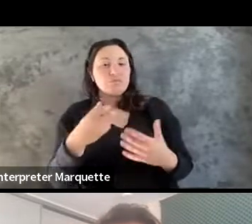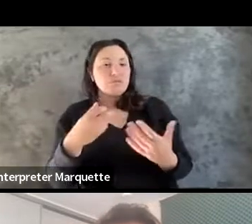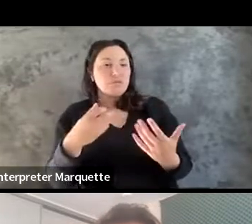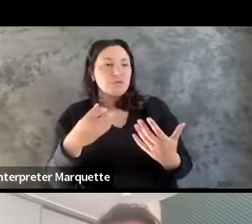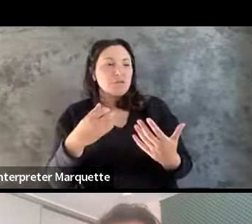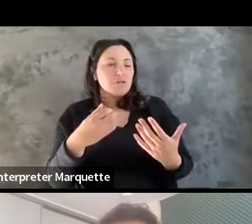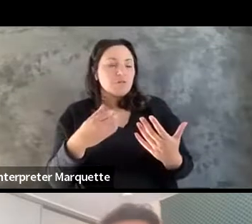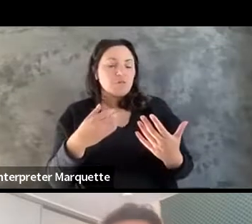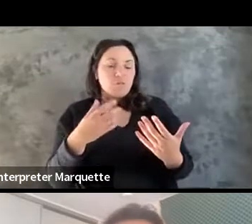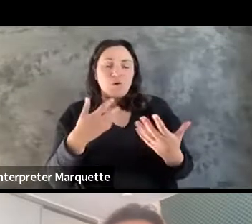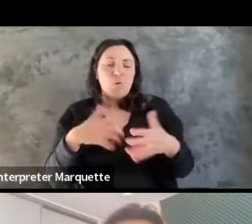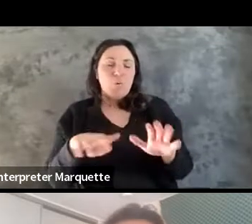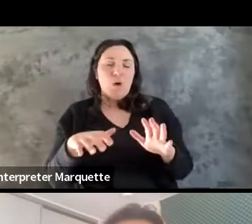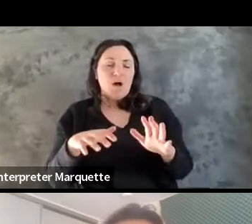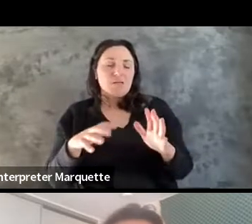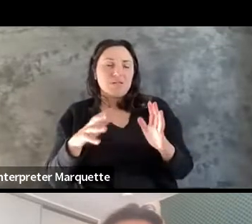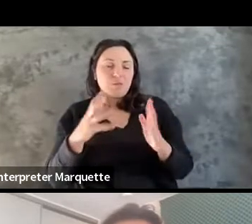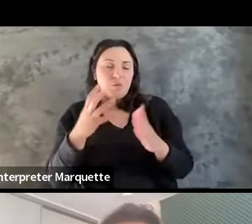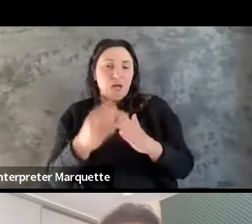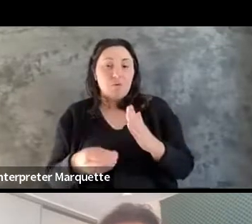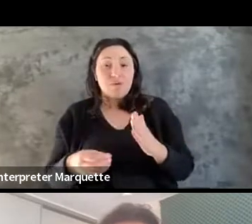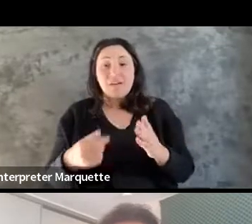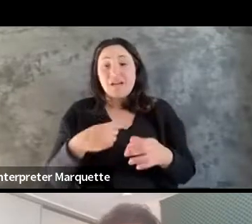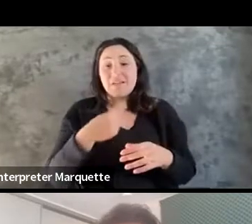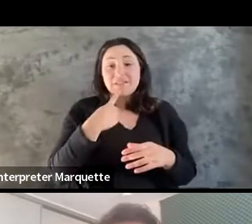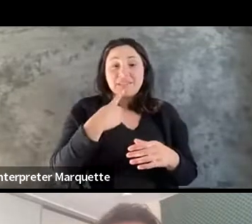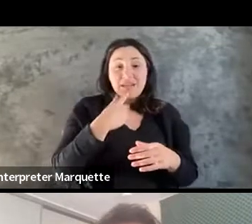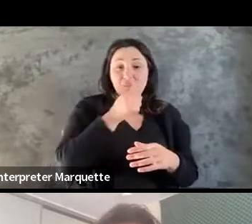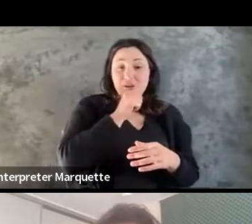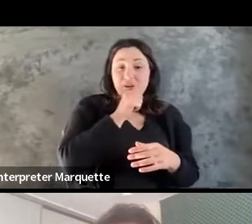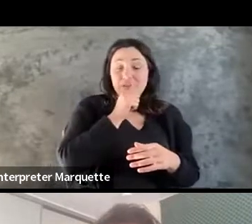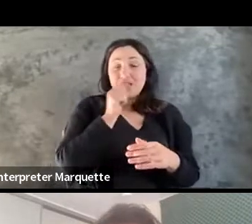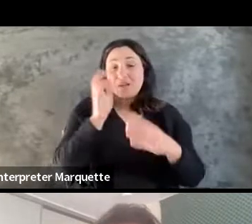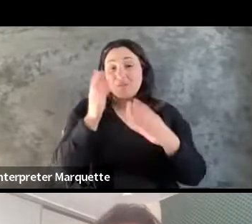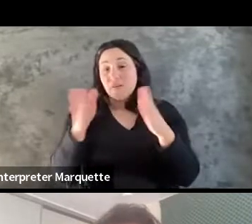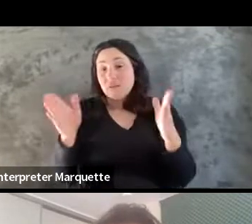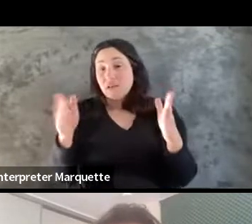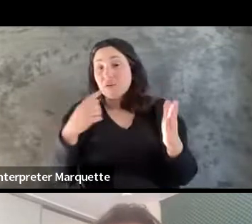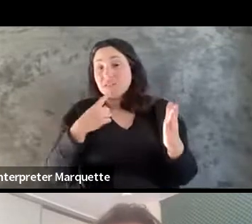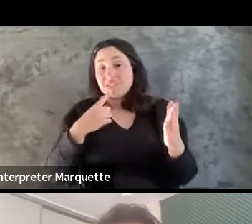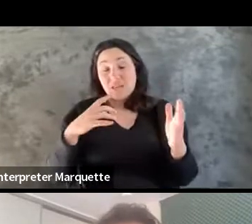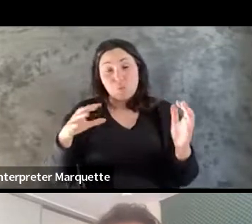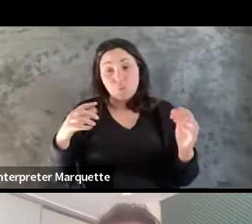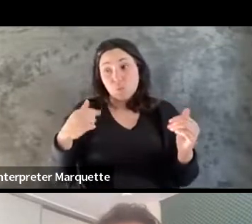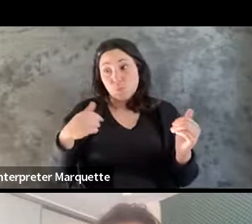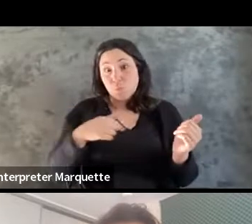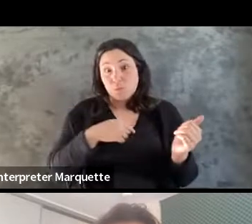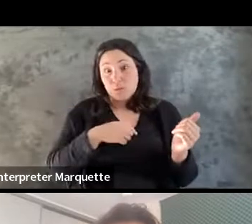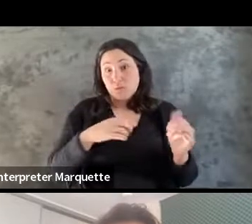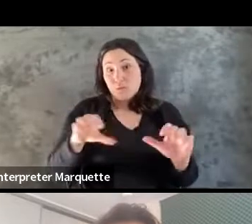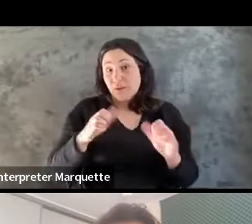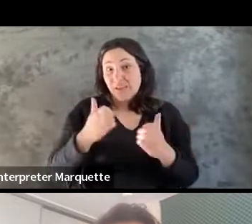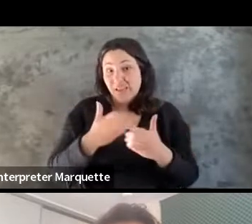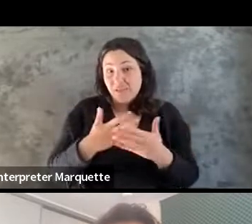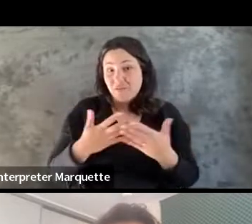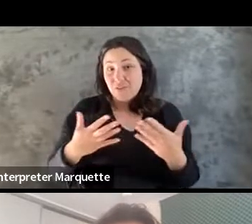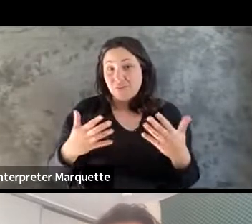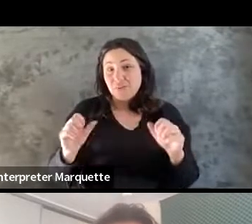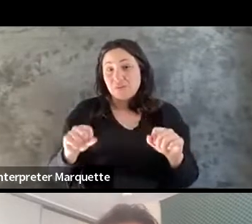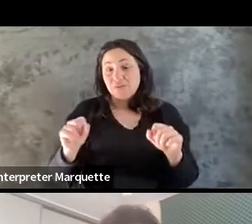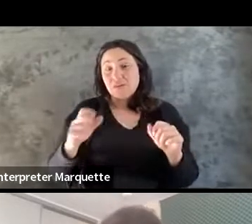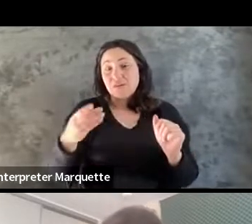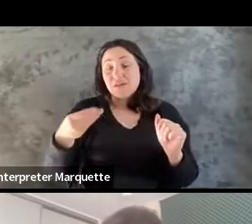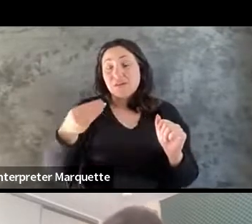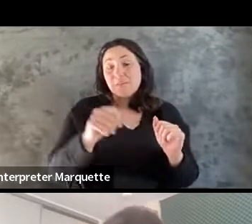cetera. I've said it in private, I said it in public, that Einstein would do everything in our power, including paying for a German